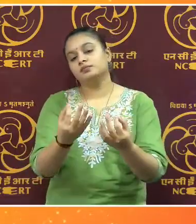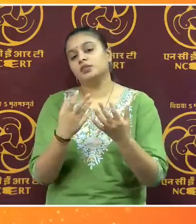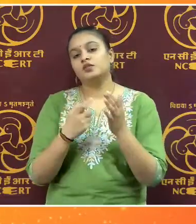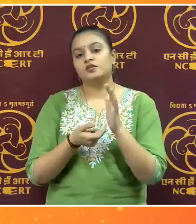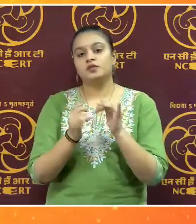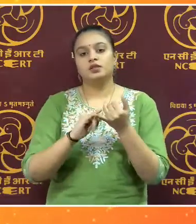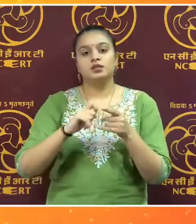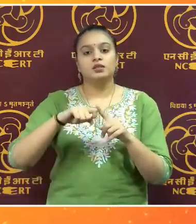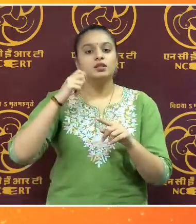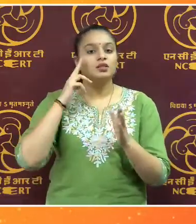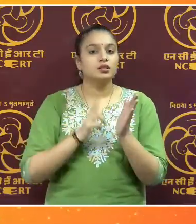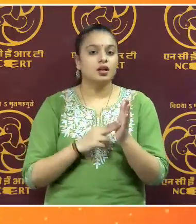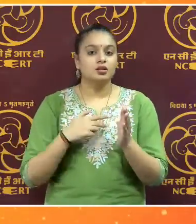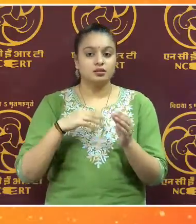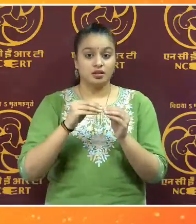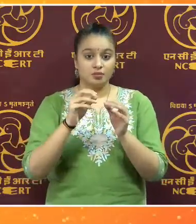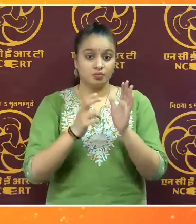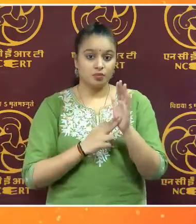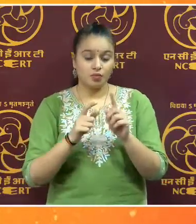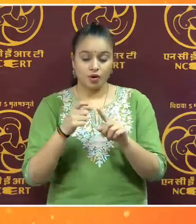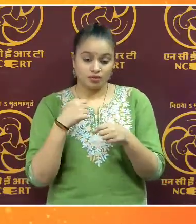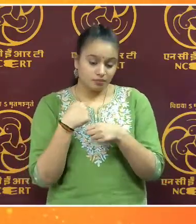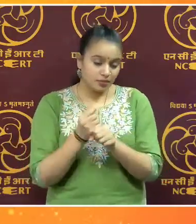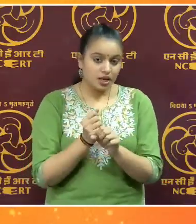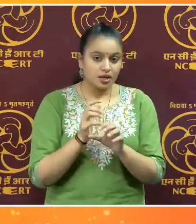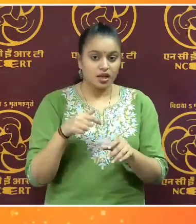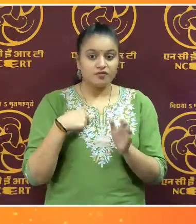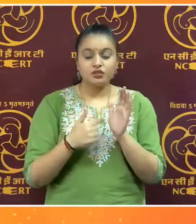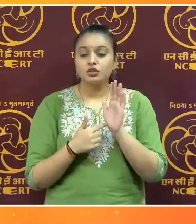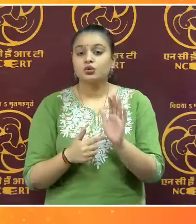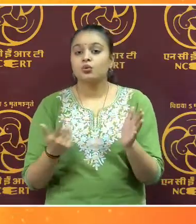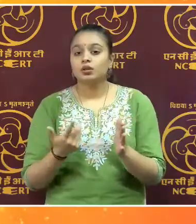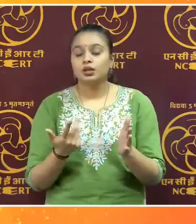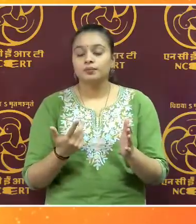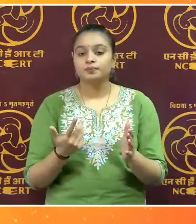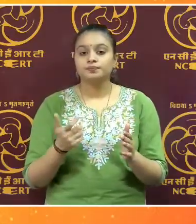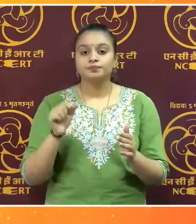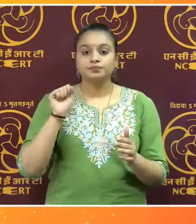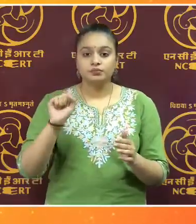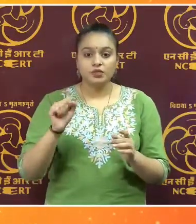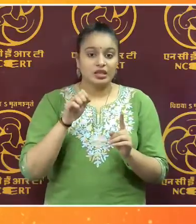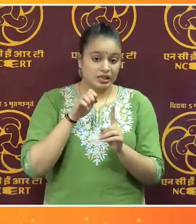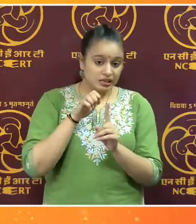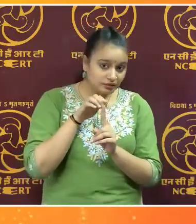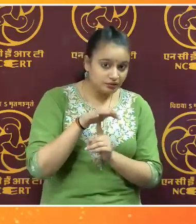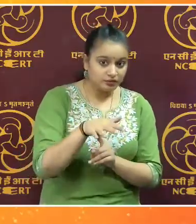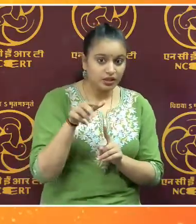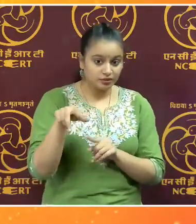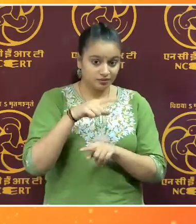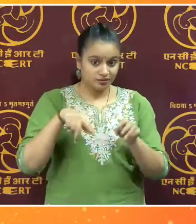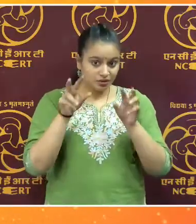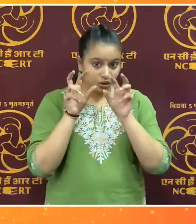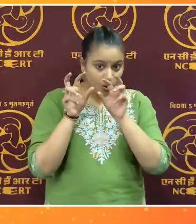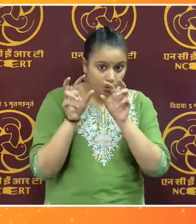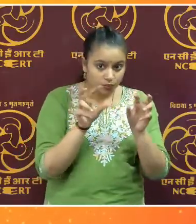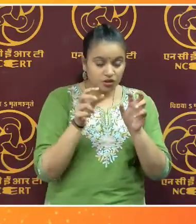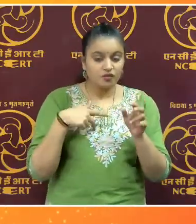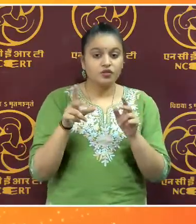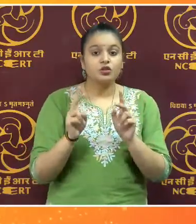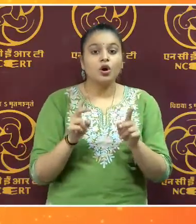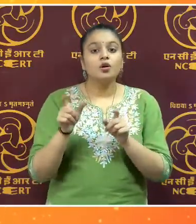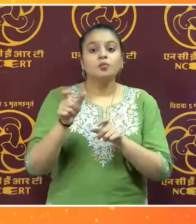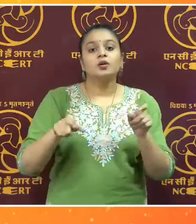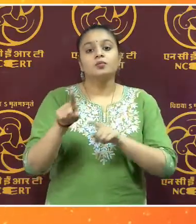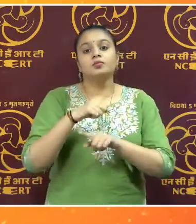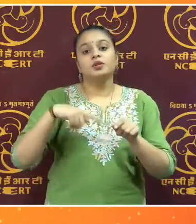Ruskin Bond has created, that shows how effectively he observes the common people roaming around